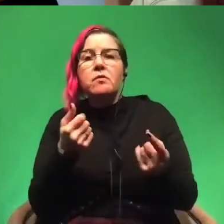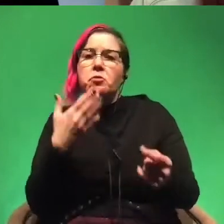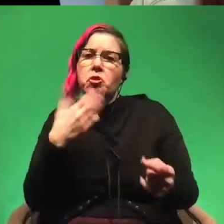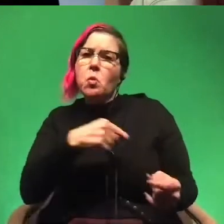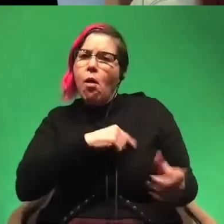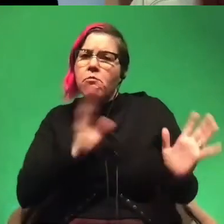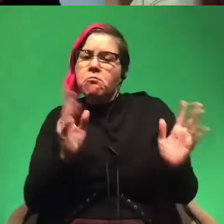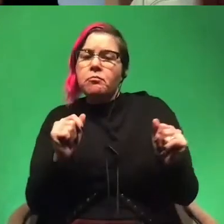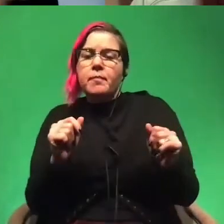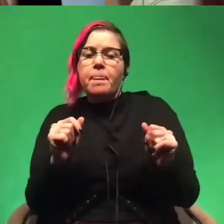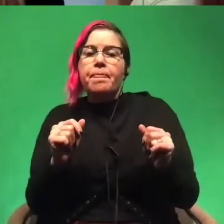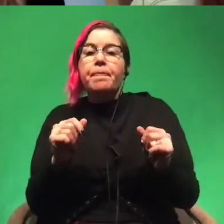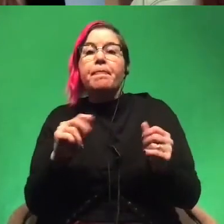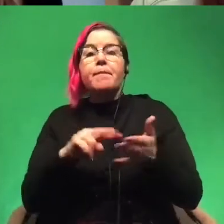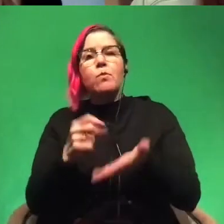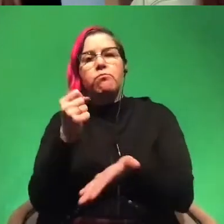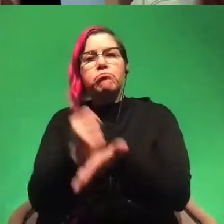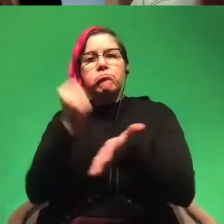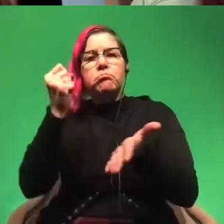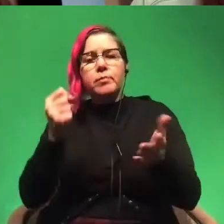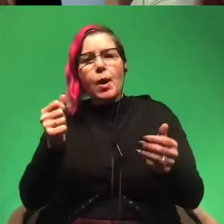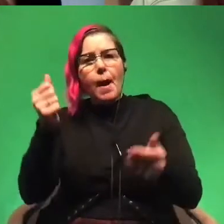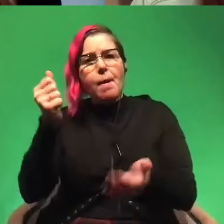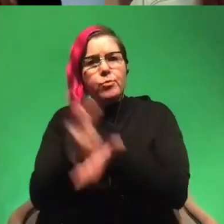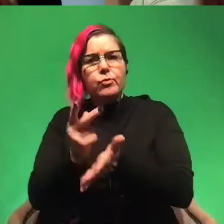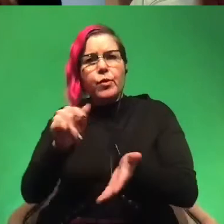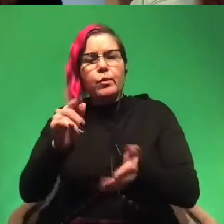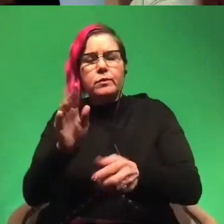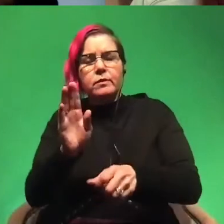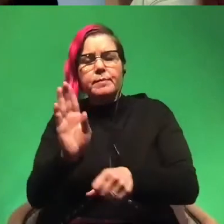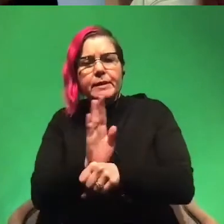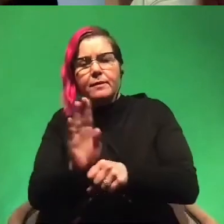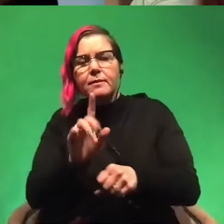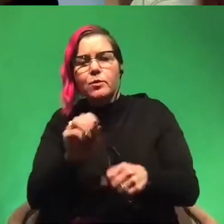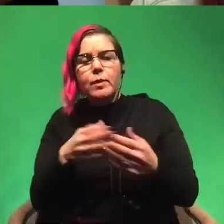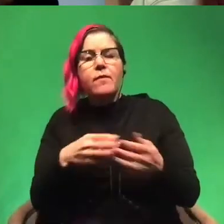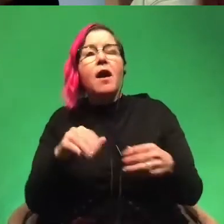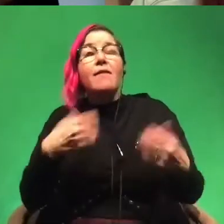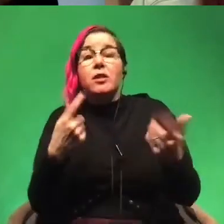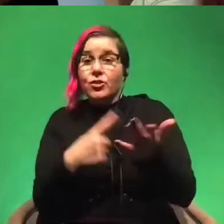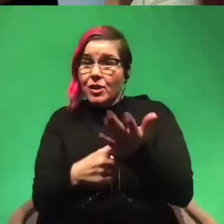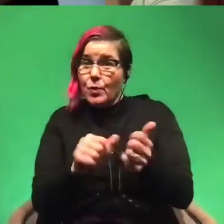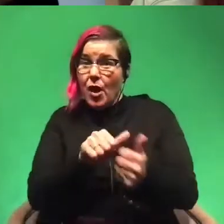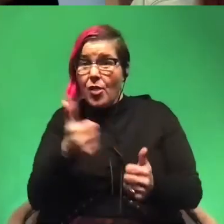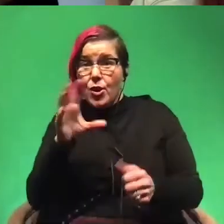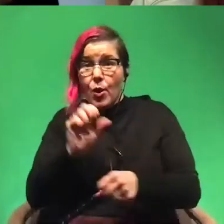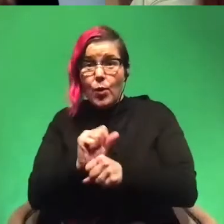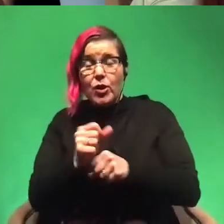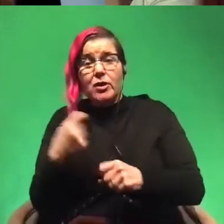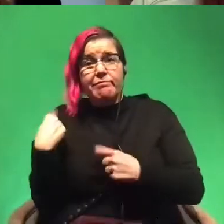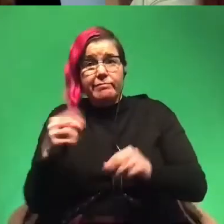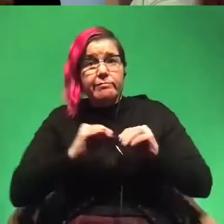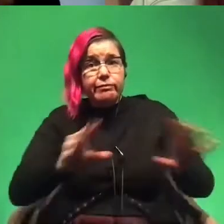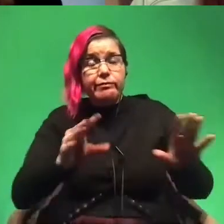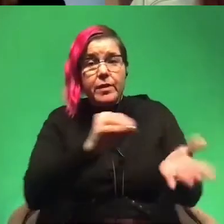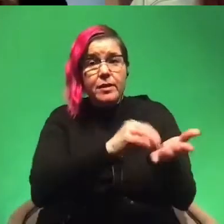quality, that basically gives a stamp of approval to some of these facilities. But I've had discussions with other colleagues since the documentary came out, and there are